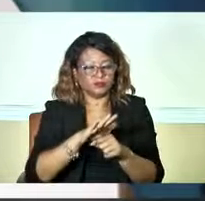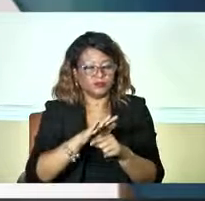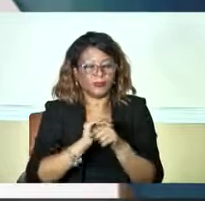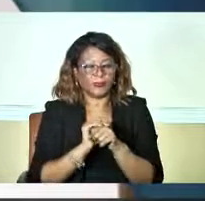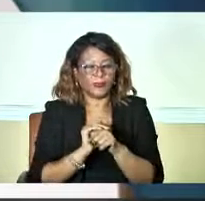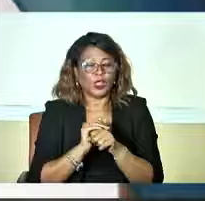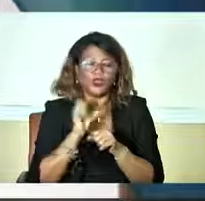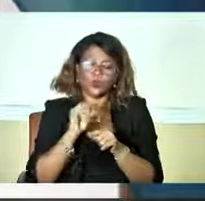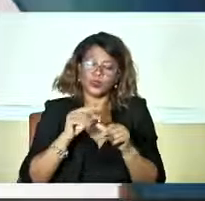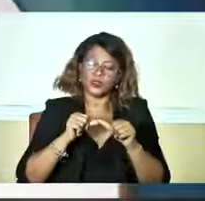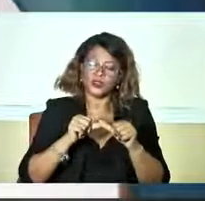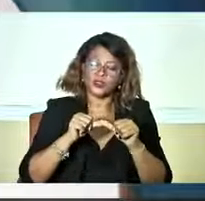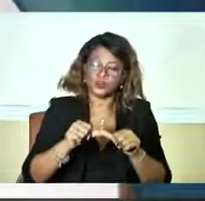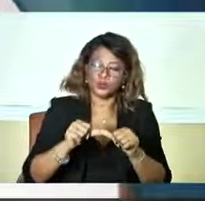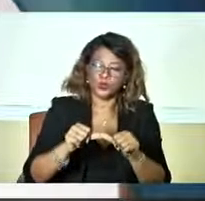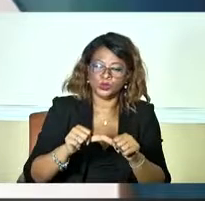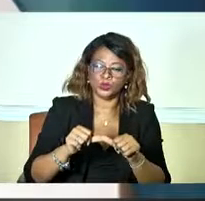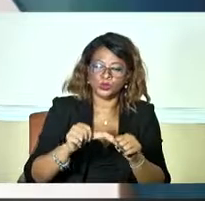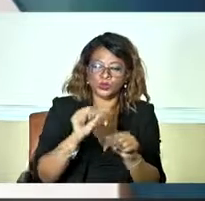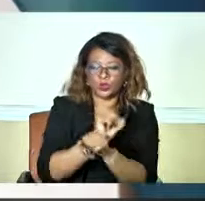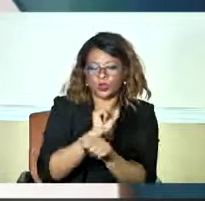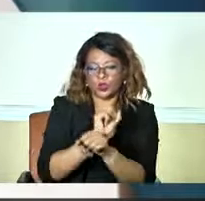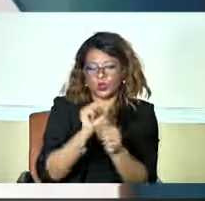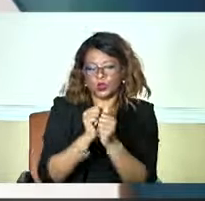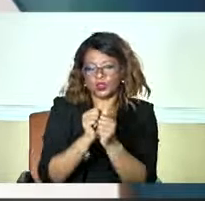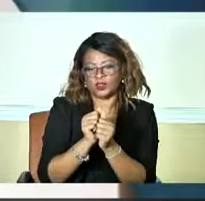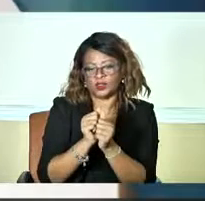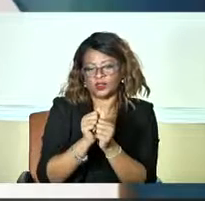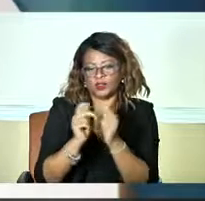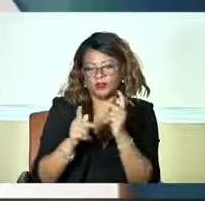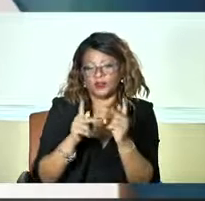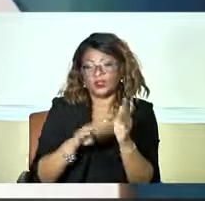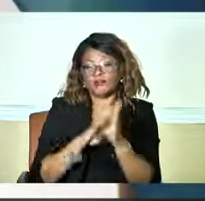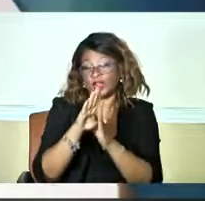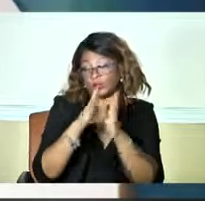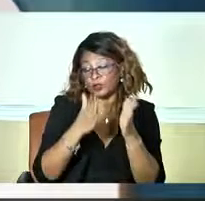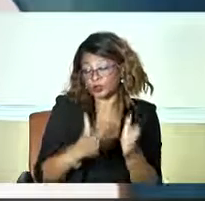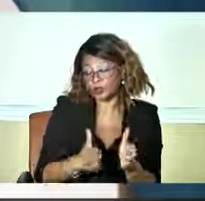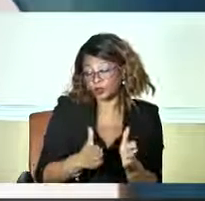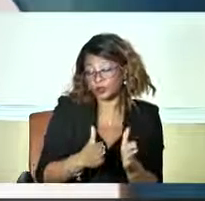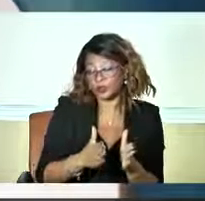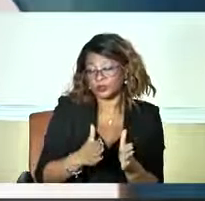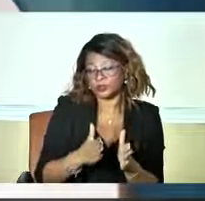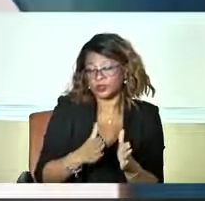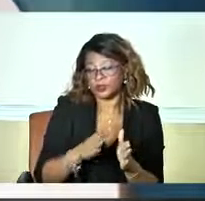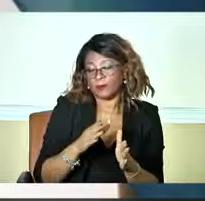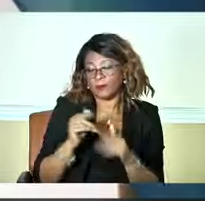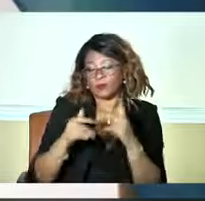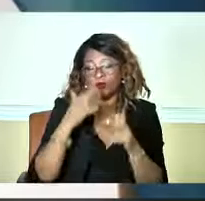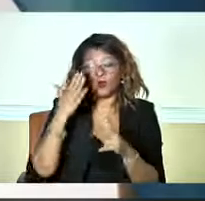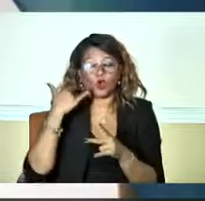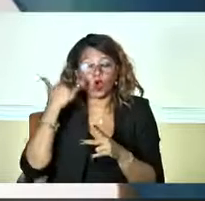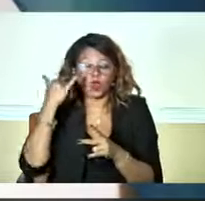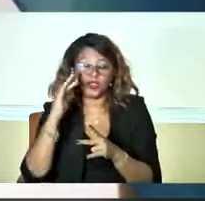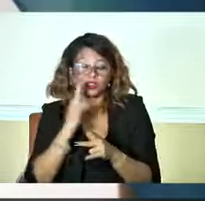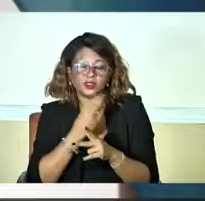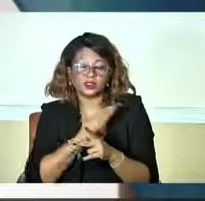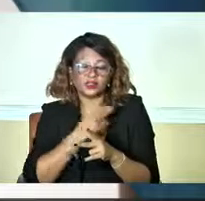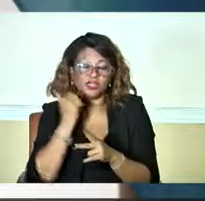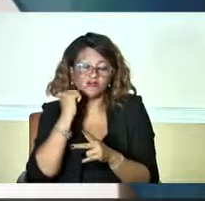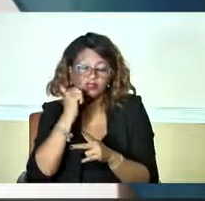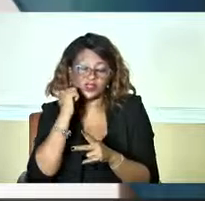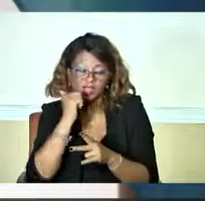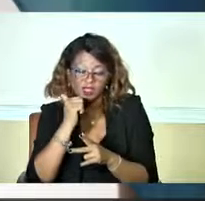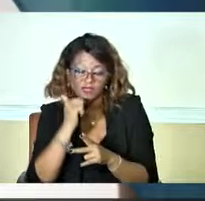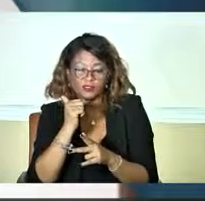we continue to work with potential developers. There are people who are calling us every